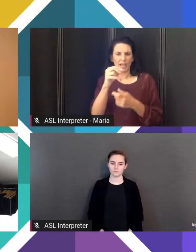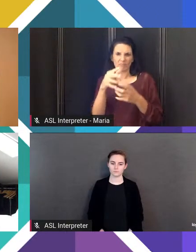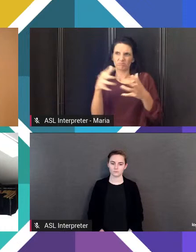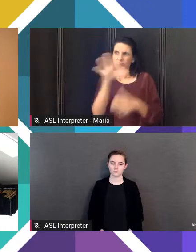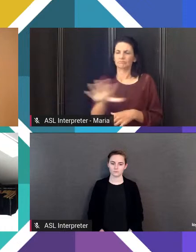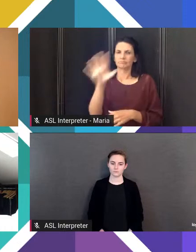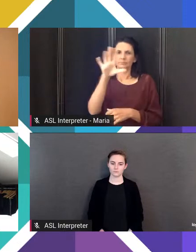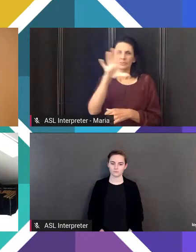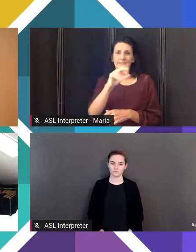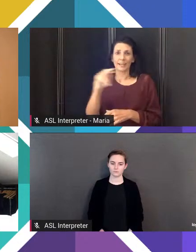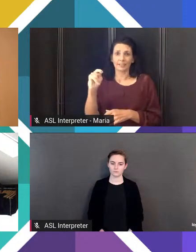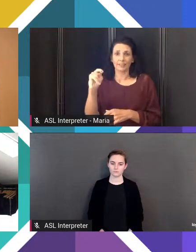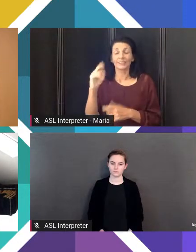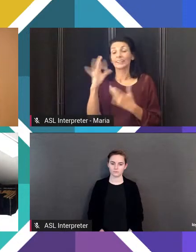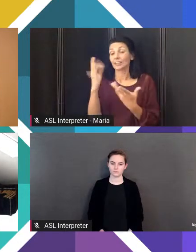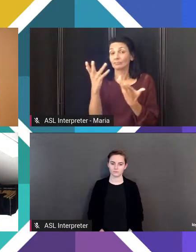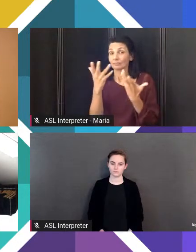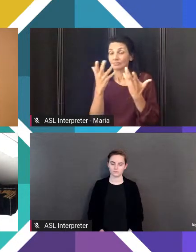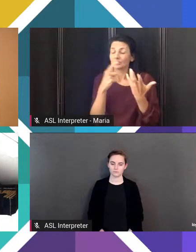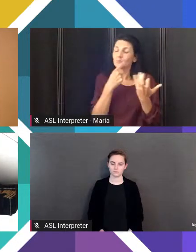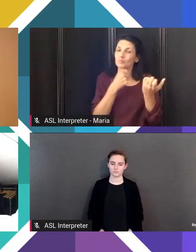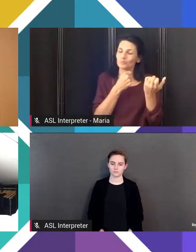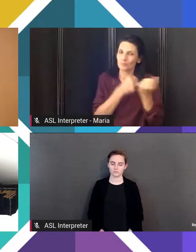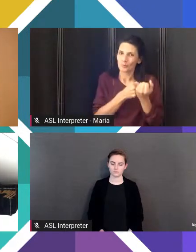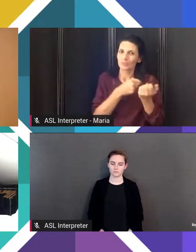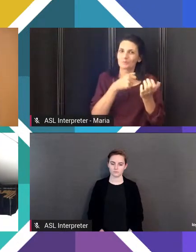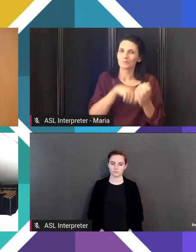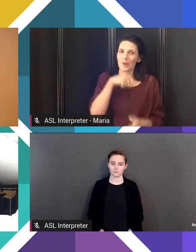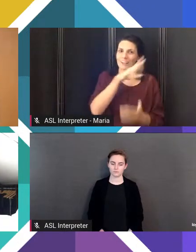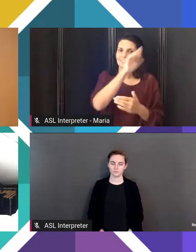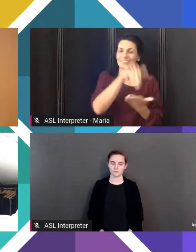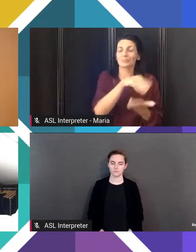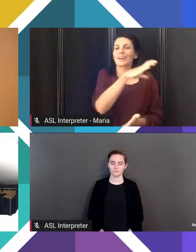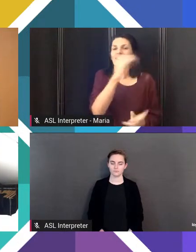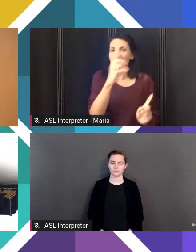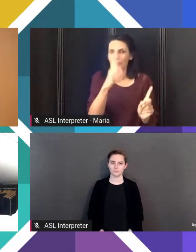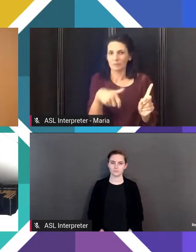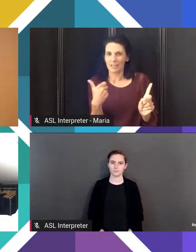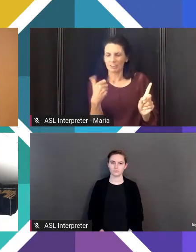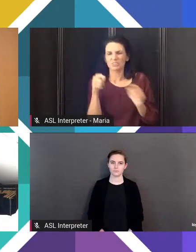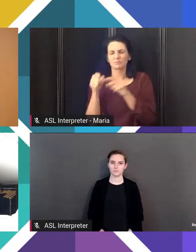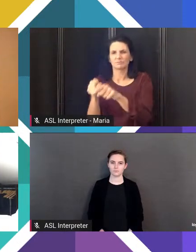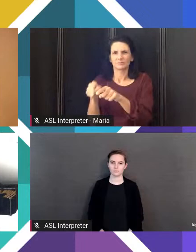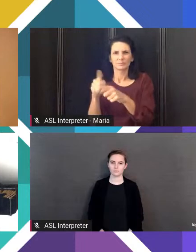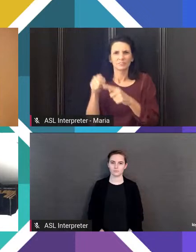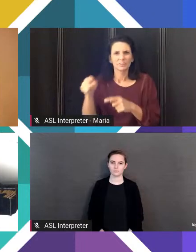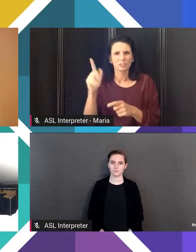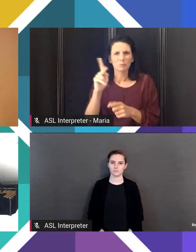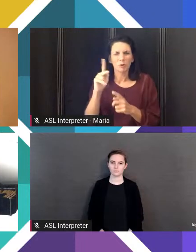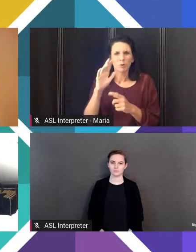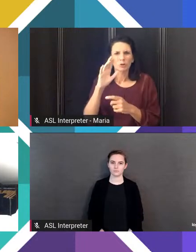if you're gonna not support the Pride Center or support someone and someone else, I would say Camorra's Cultural Corner in Hartford.